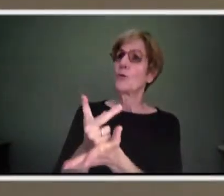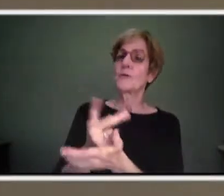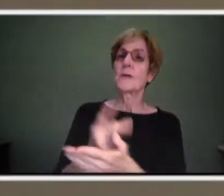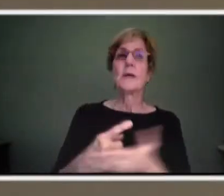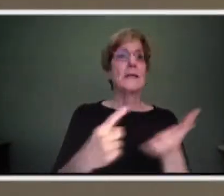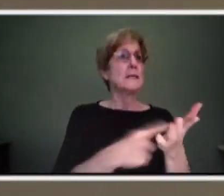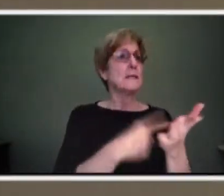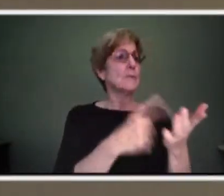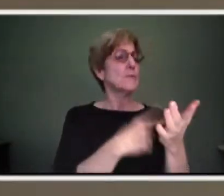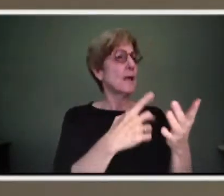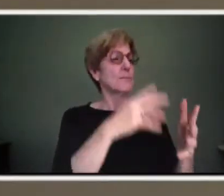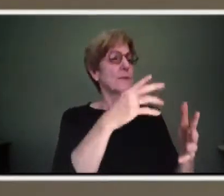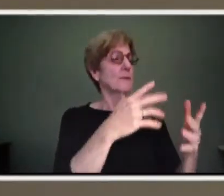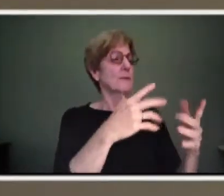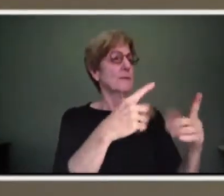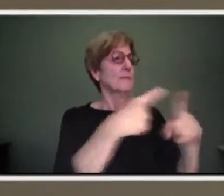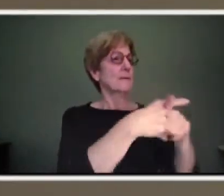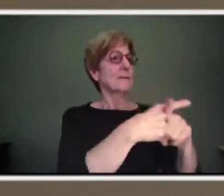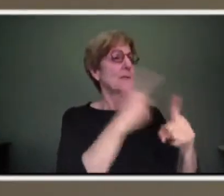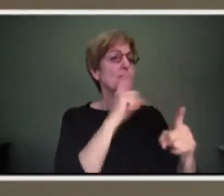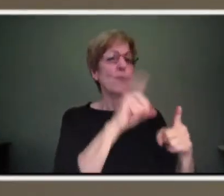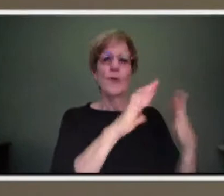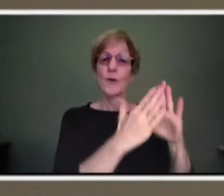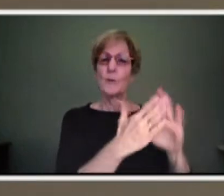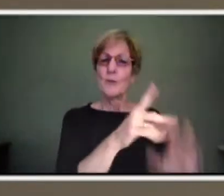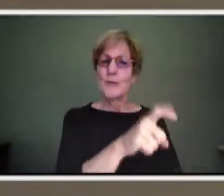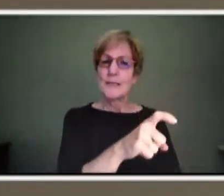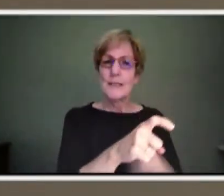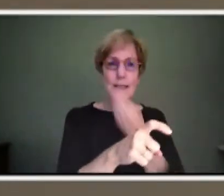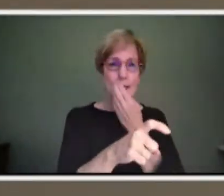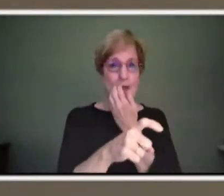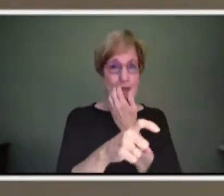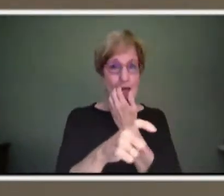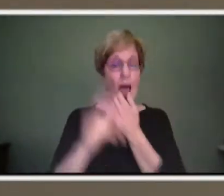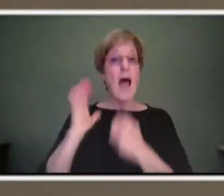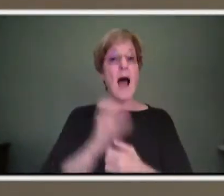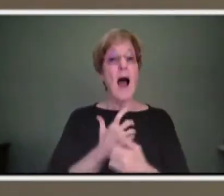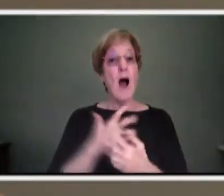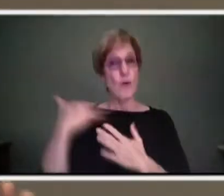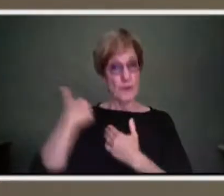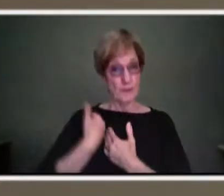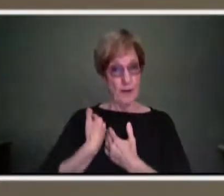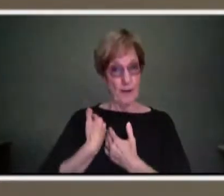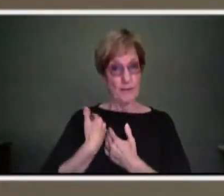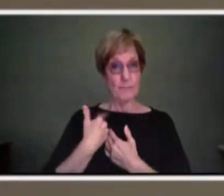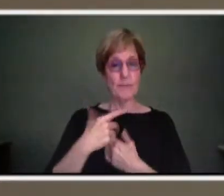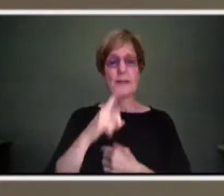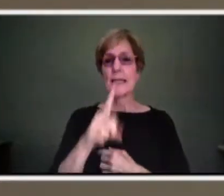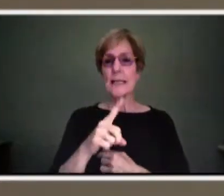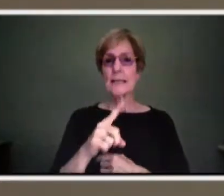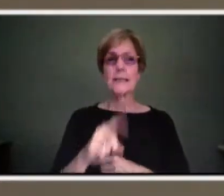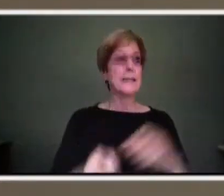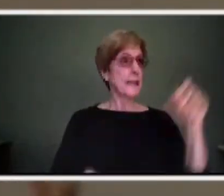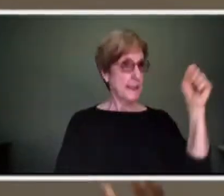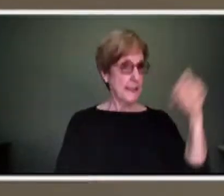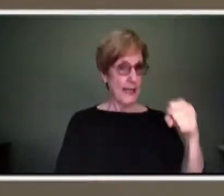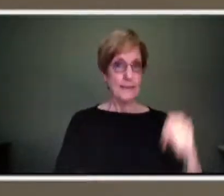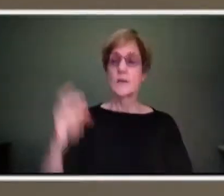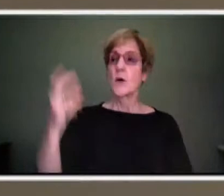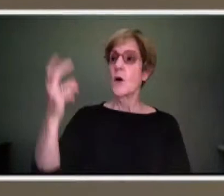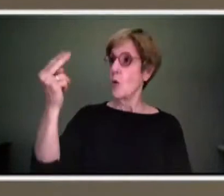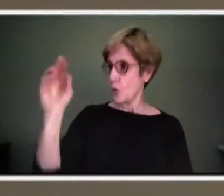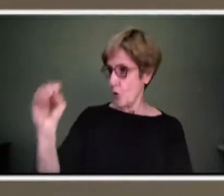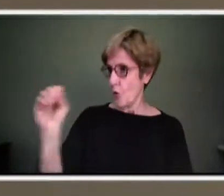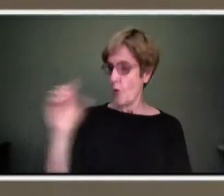inconsistent to the community needs. This council, our responsibility is a yay or nay and a